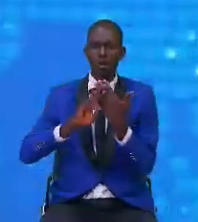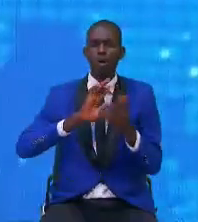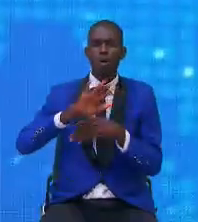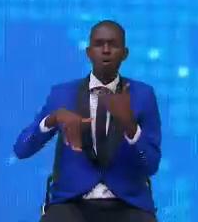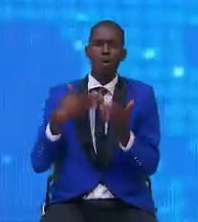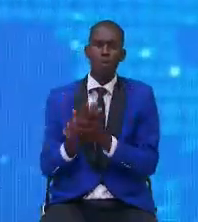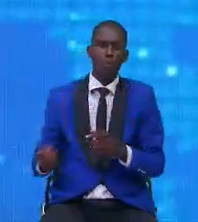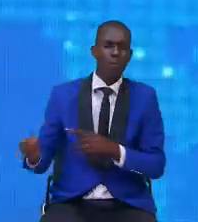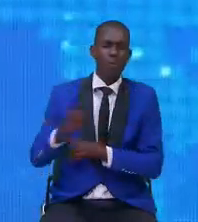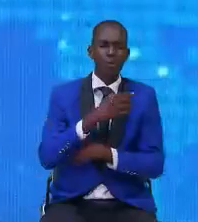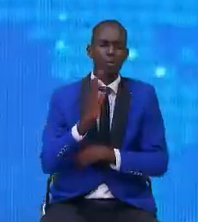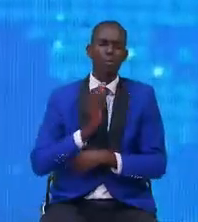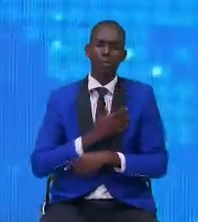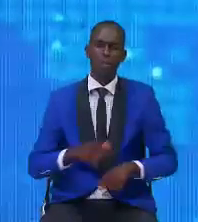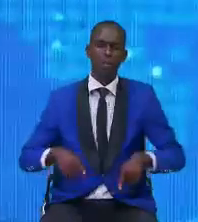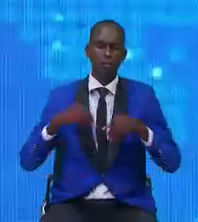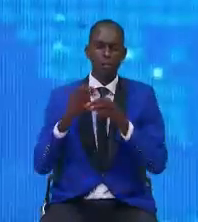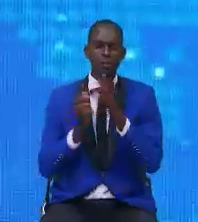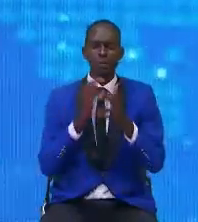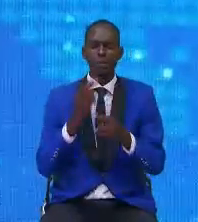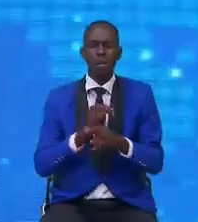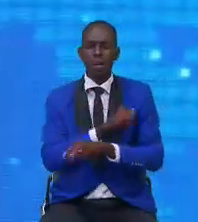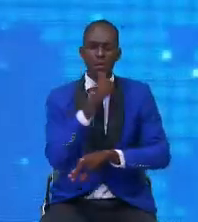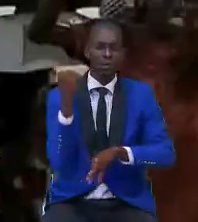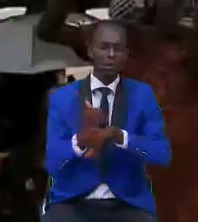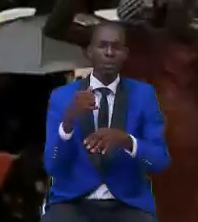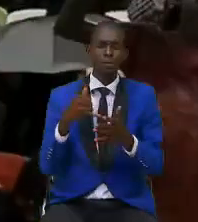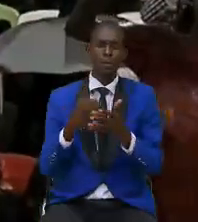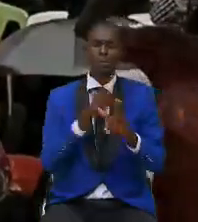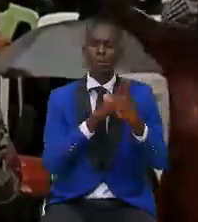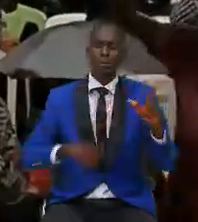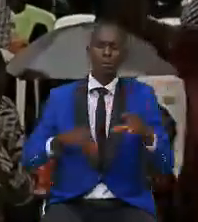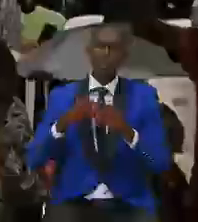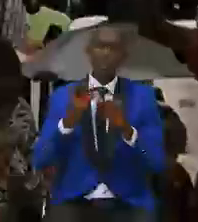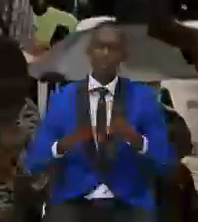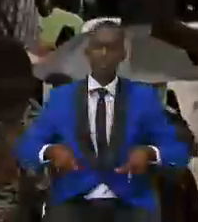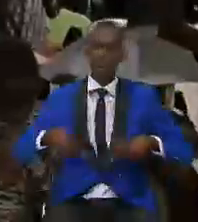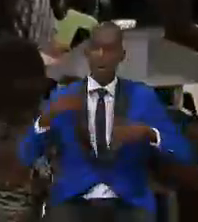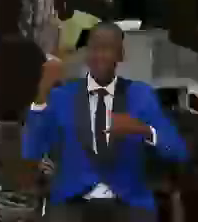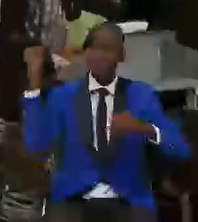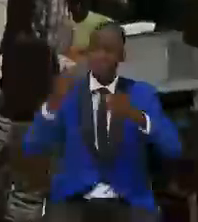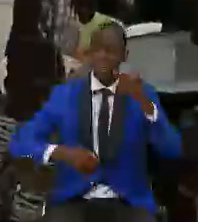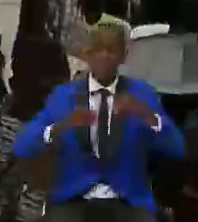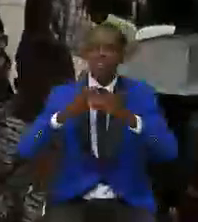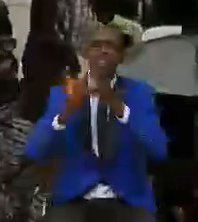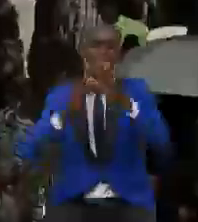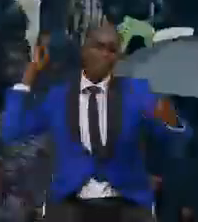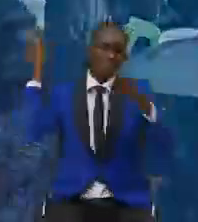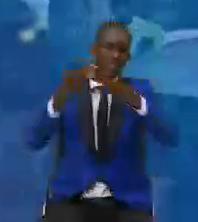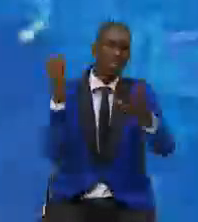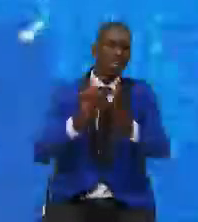holiness and righteousness all the days of our lives in Jesus' name. Confirm it, Lord, in every life.